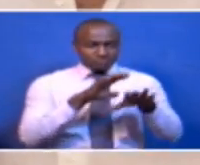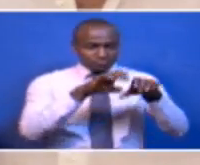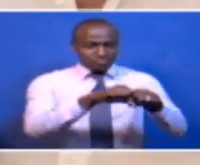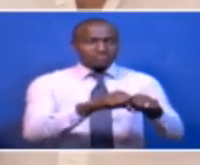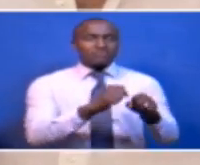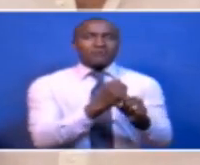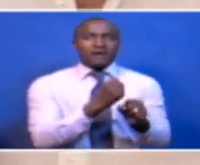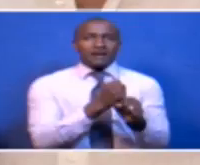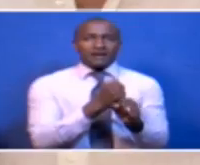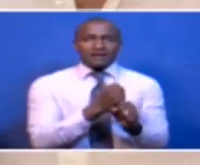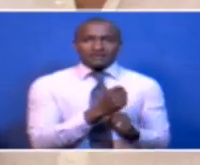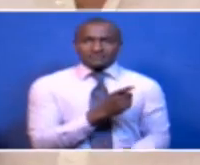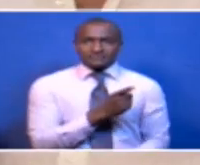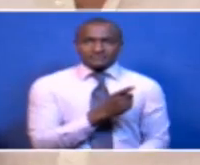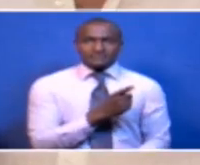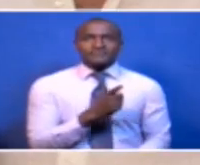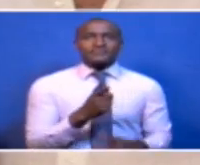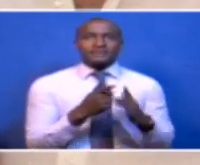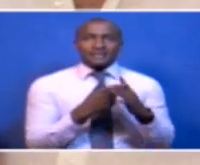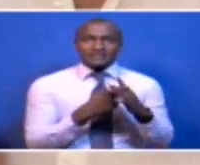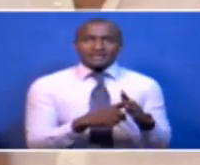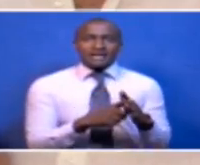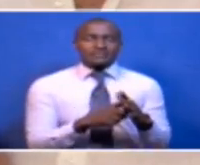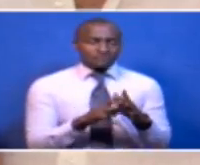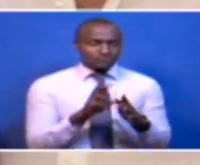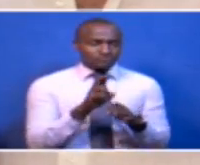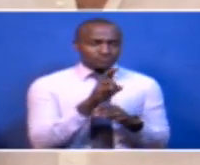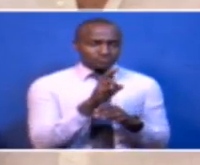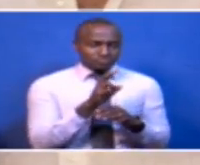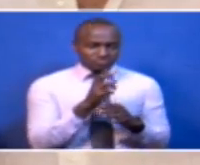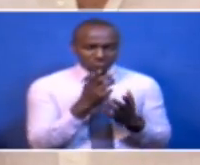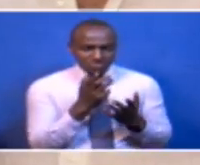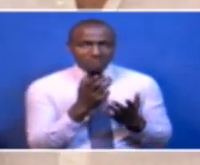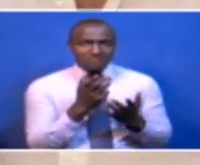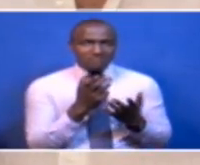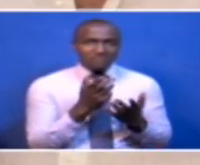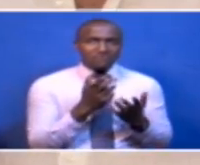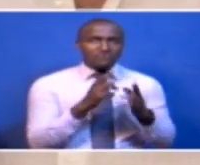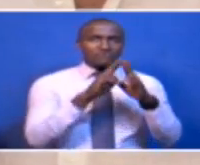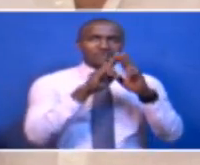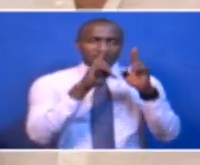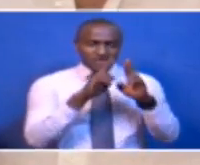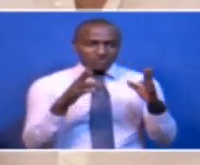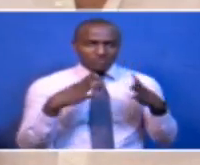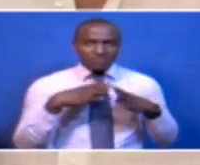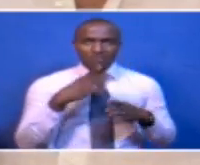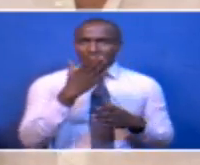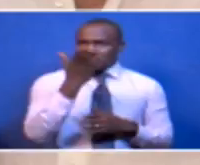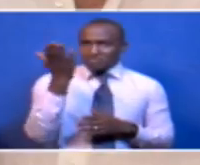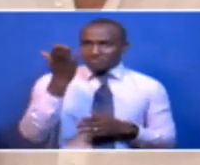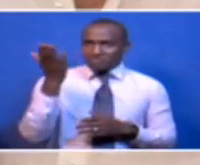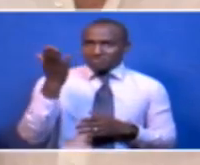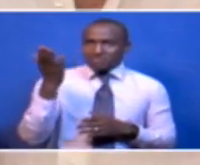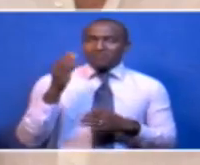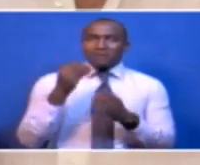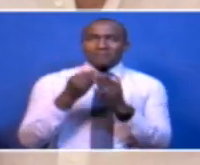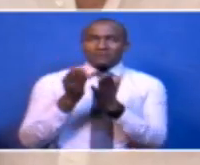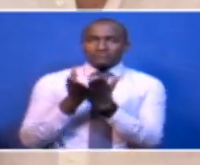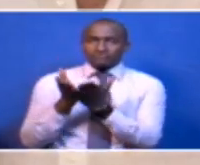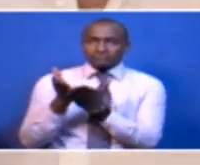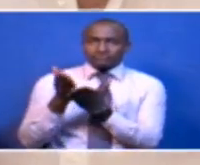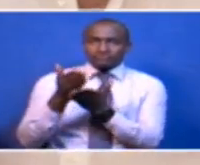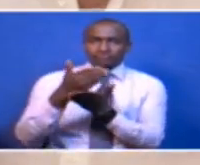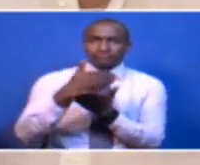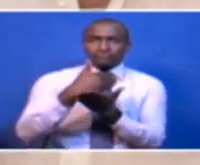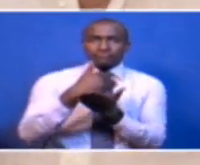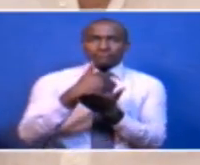parks and start using emotions of international people to raise funds for